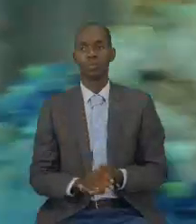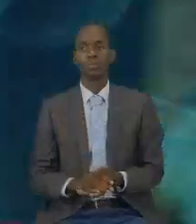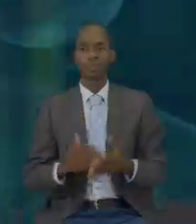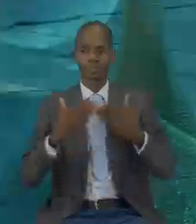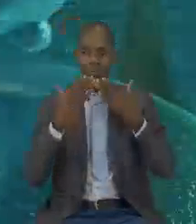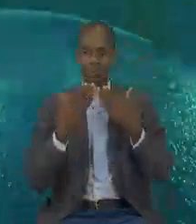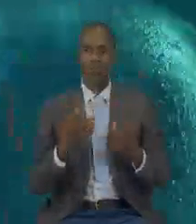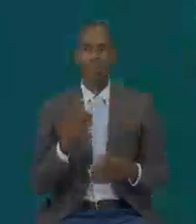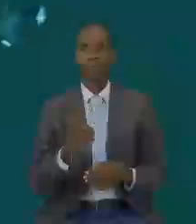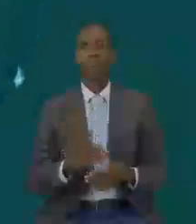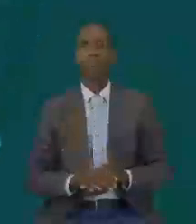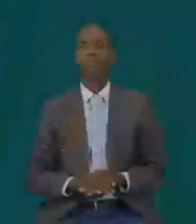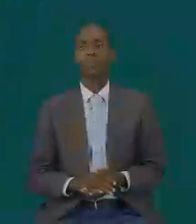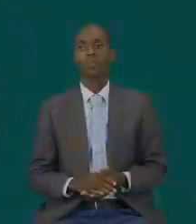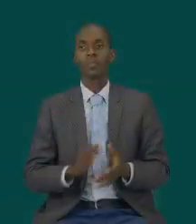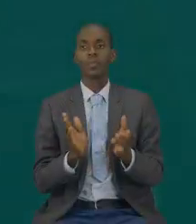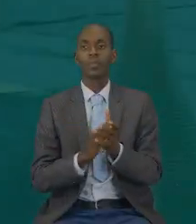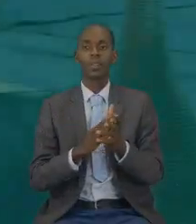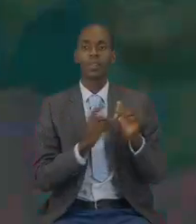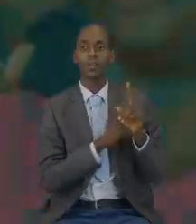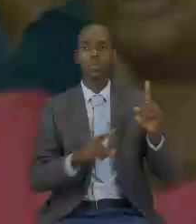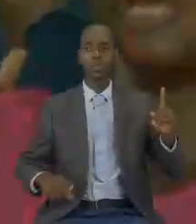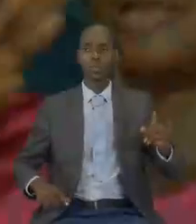Pastor. Praise the Lord.